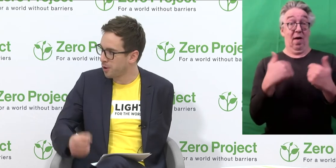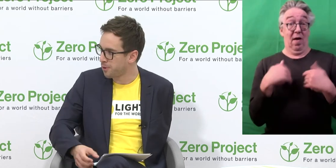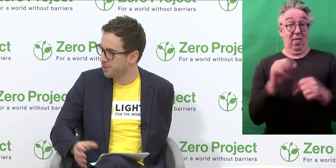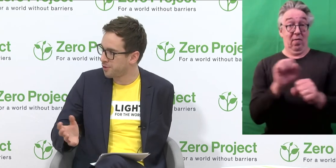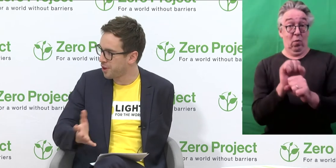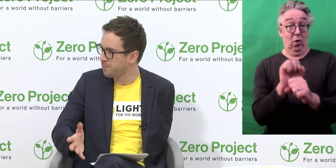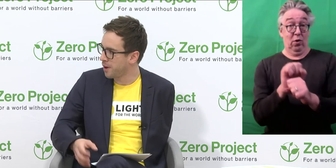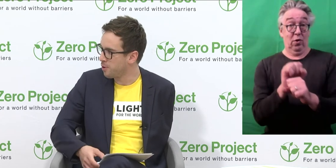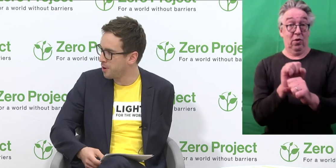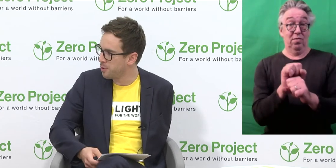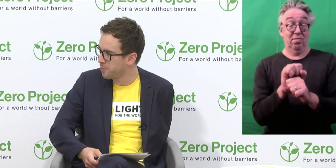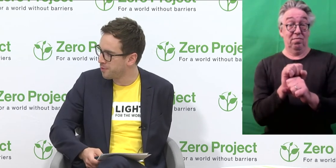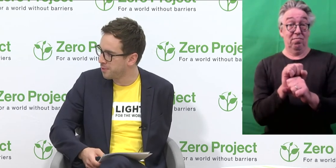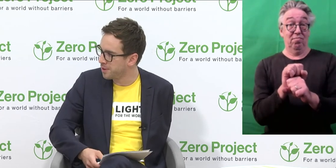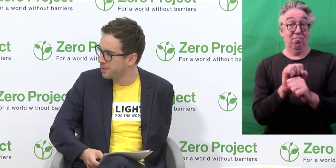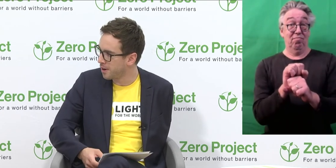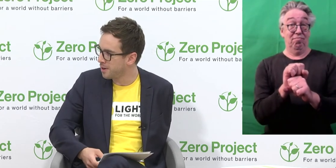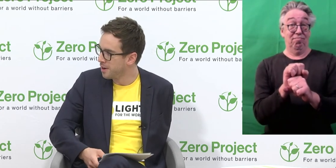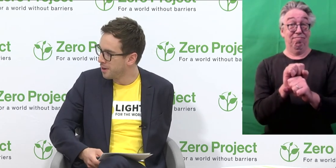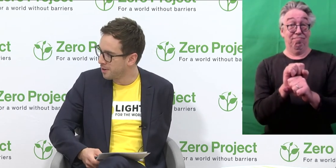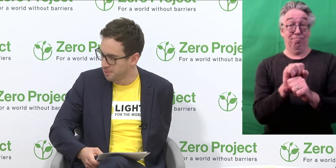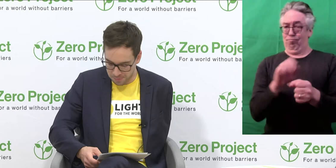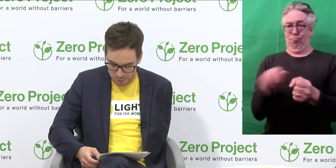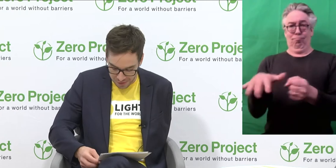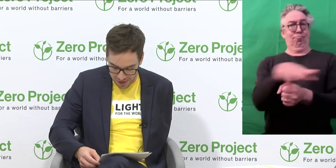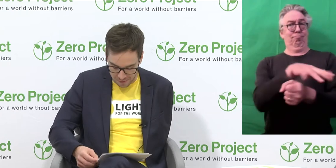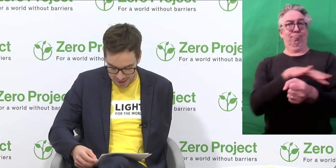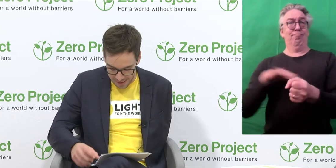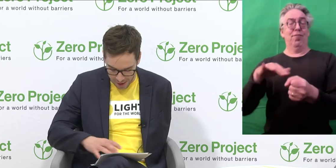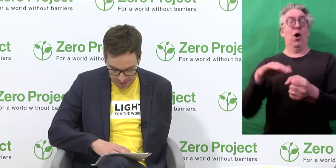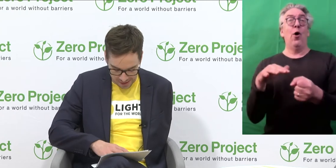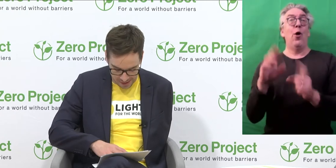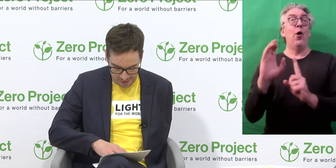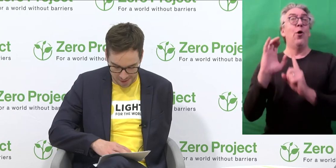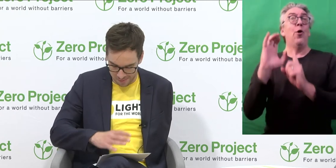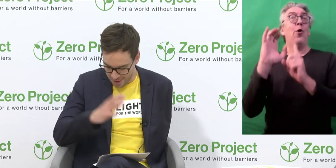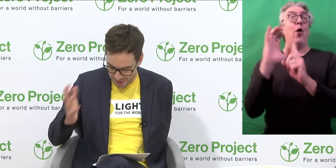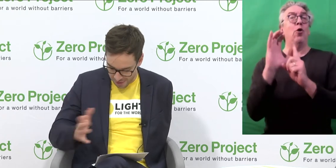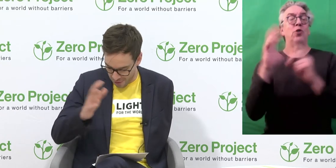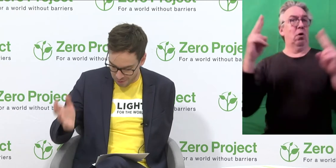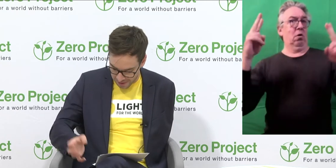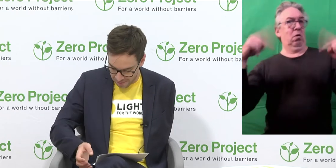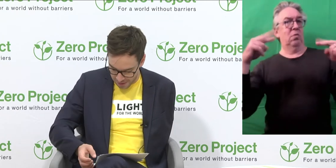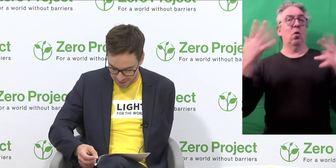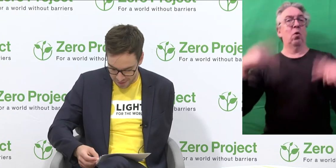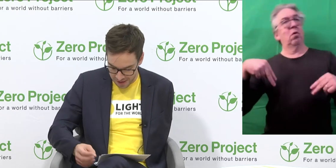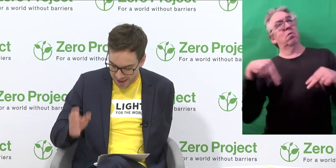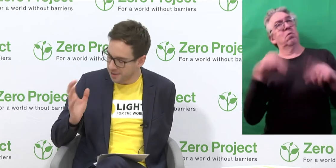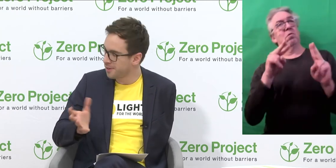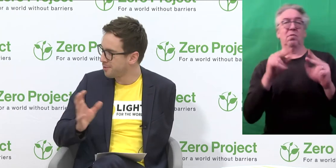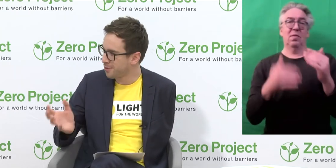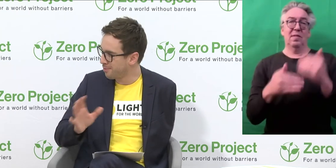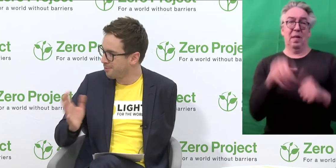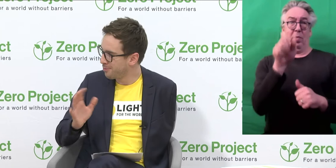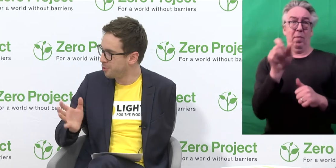in the workplace shapes how women with disabilities are perceived and how they can grow their influence over there. Are